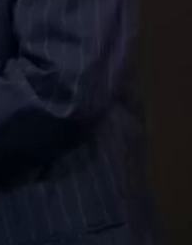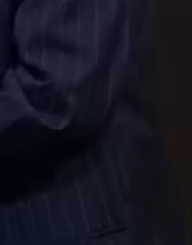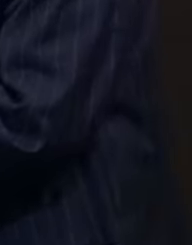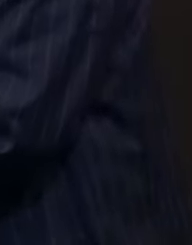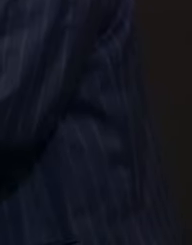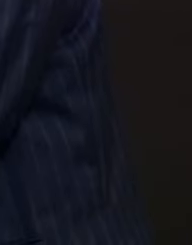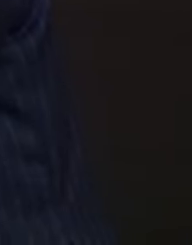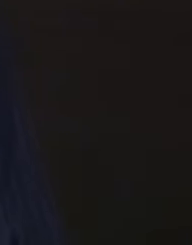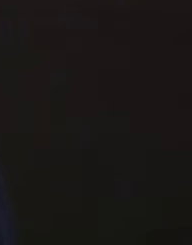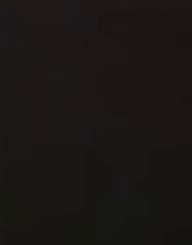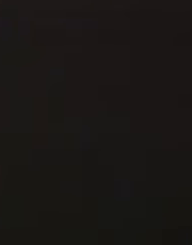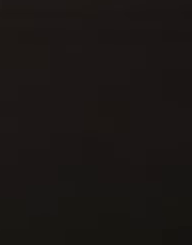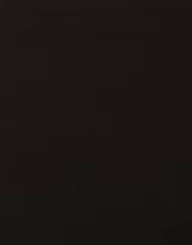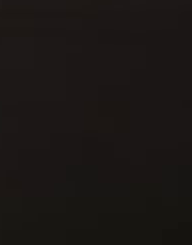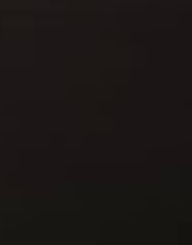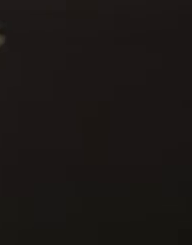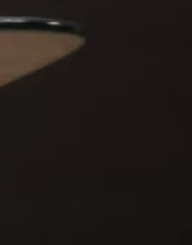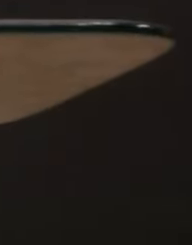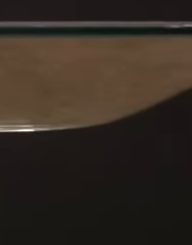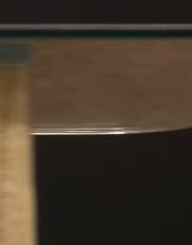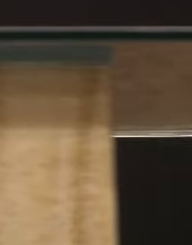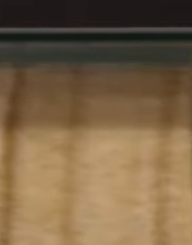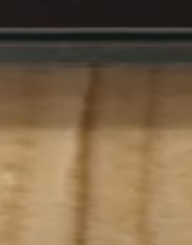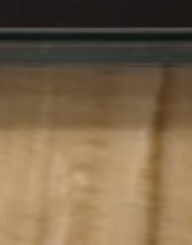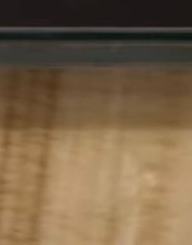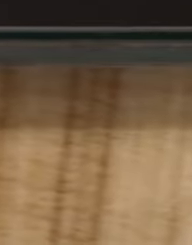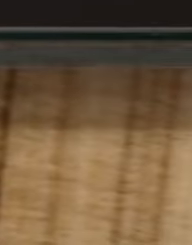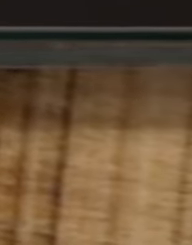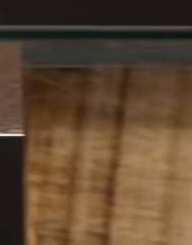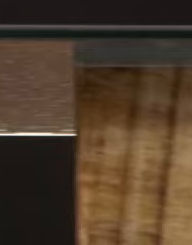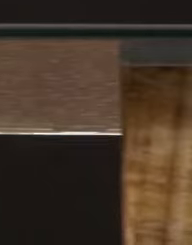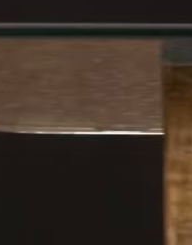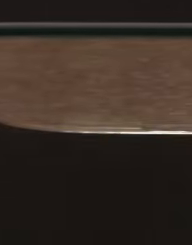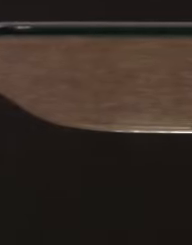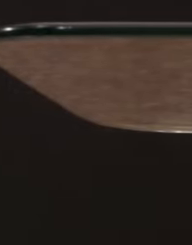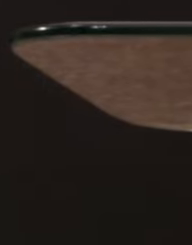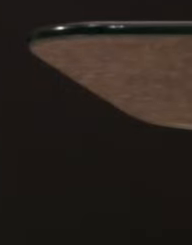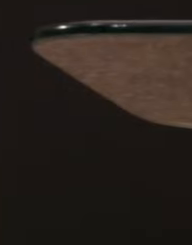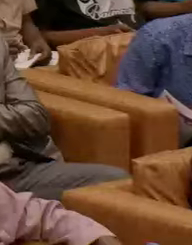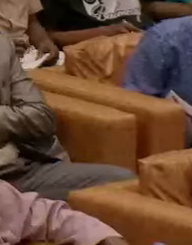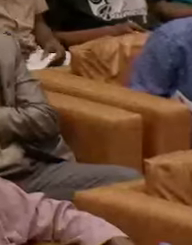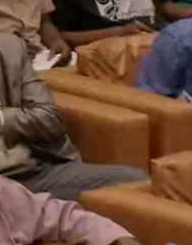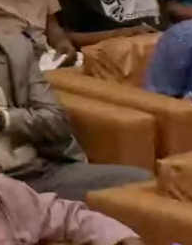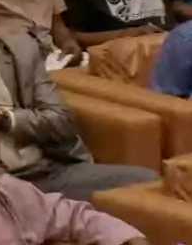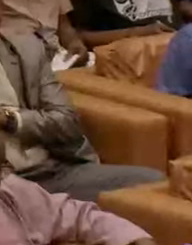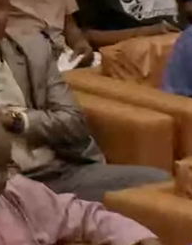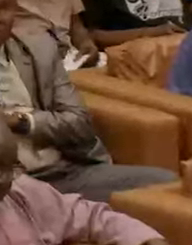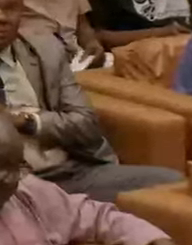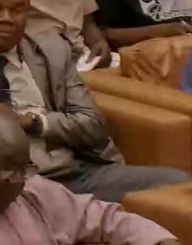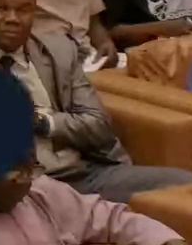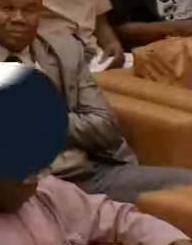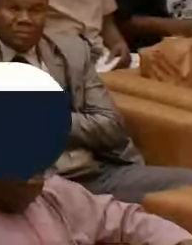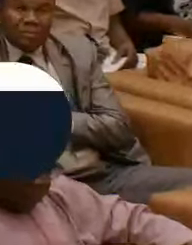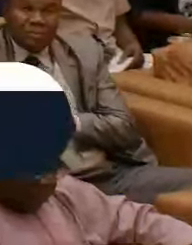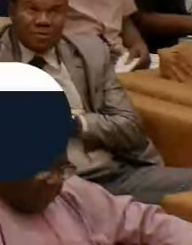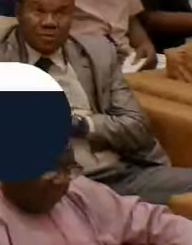faith. And that is why we're looking at Ephesians chapter 2, verse 8. It says,